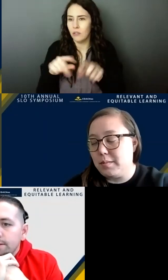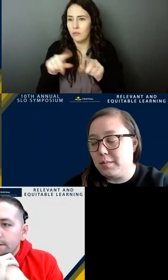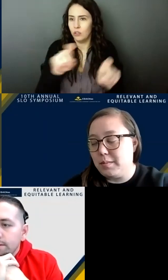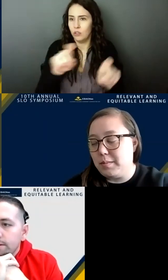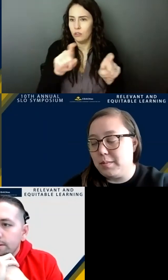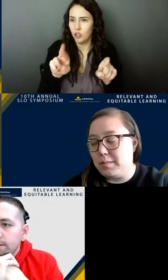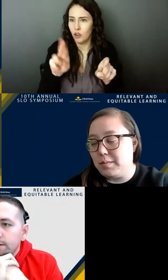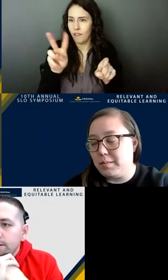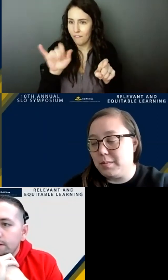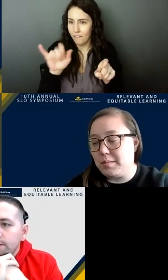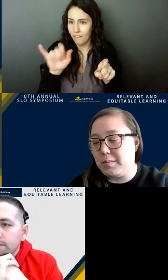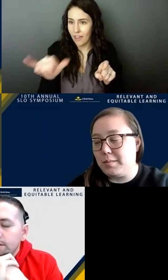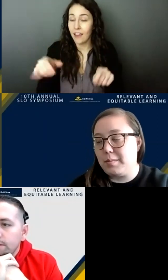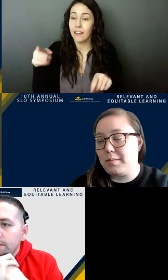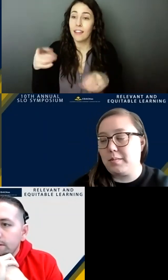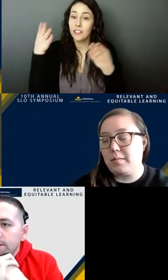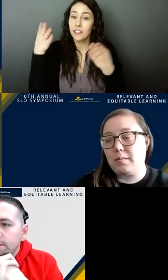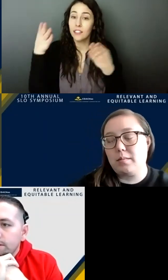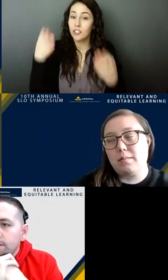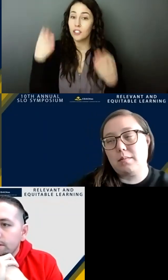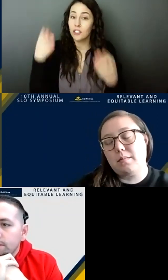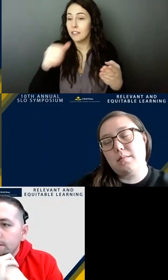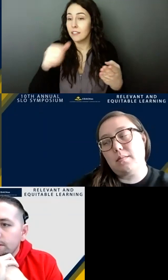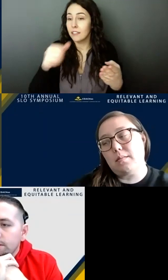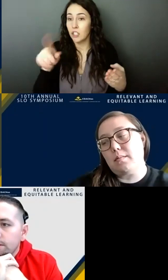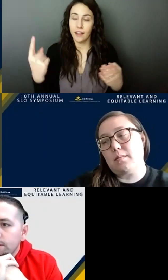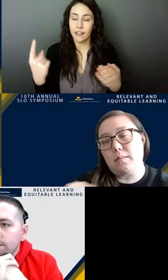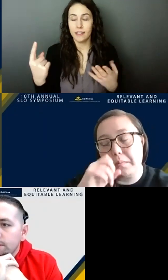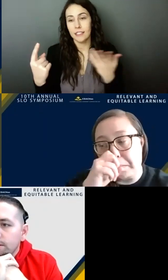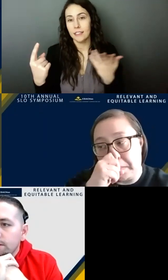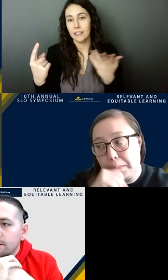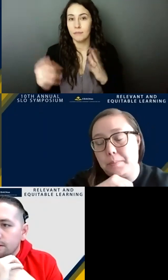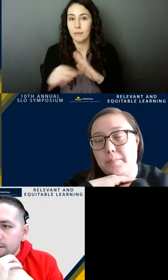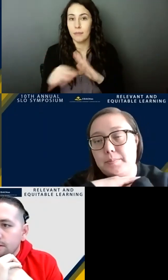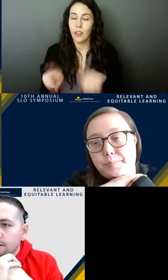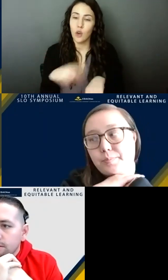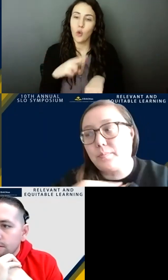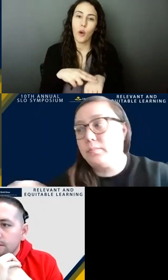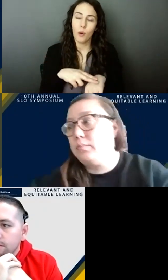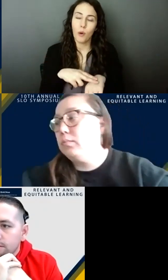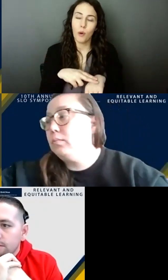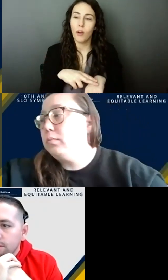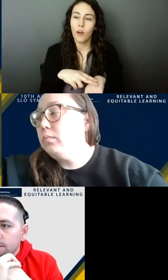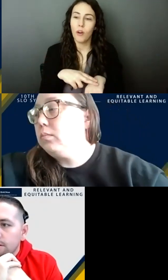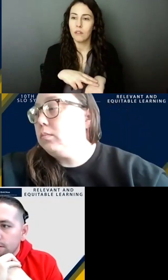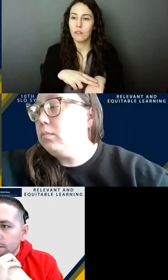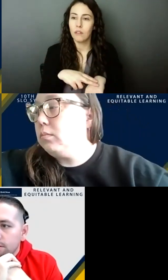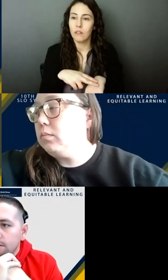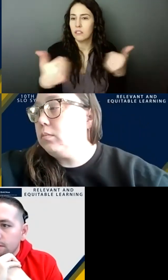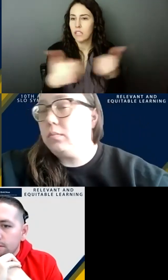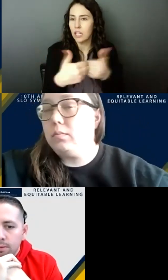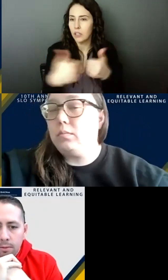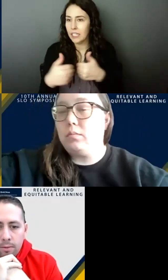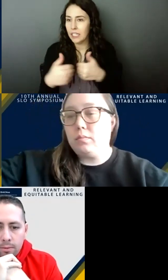they were suggesting, so, not just going with the usual categories of disaggregation related to identity, but to think